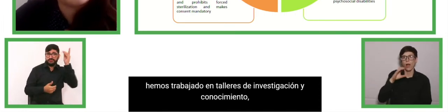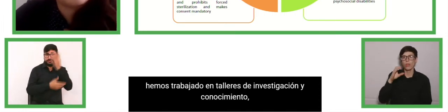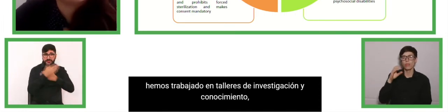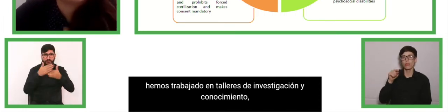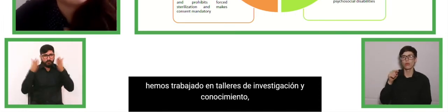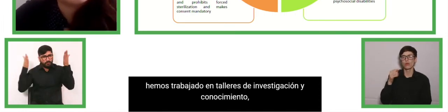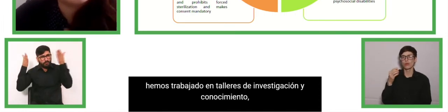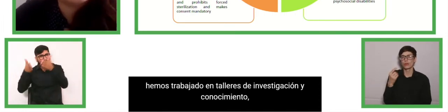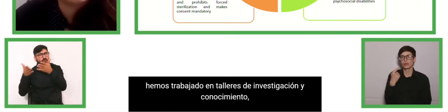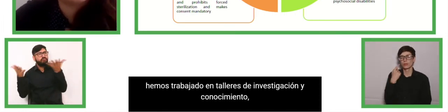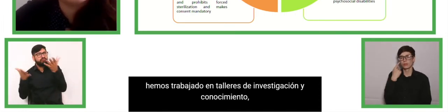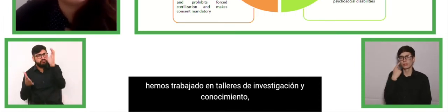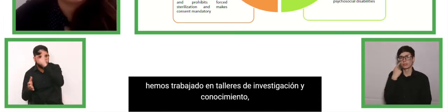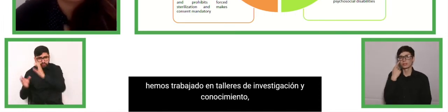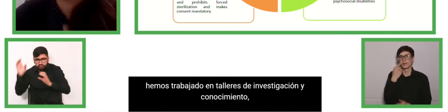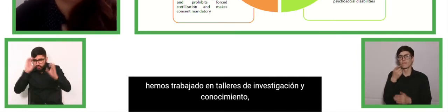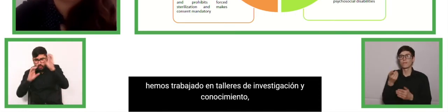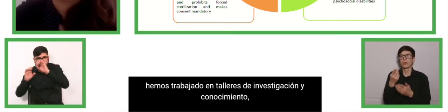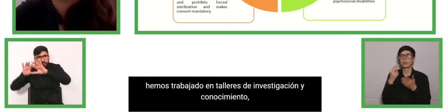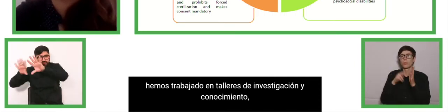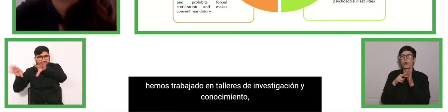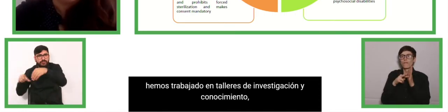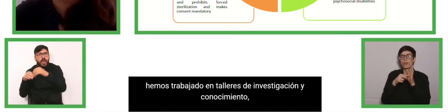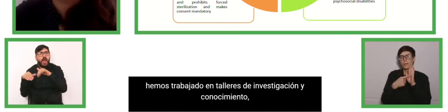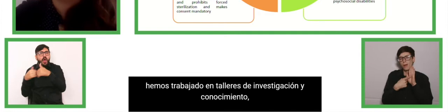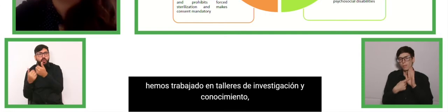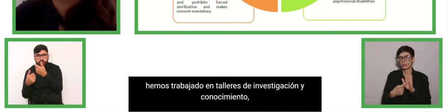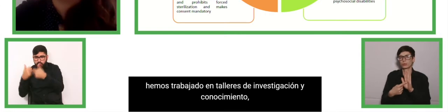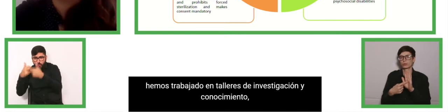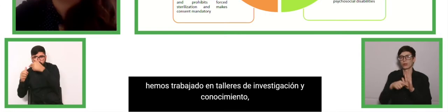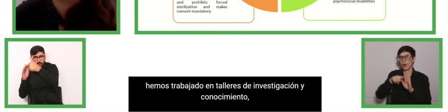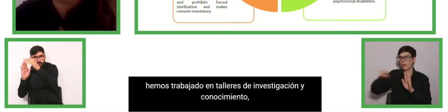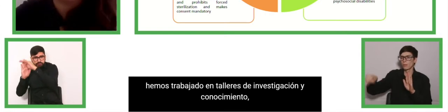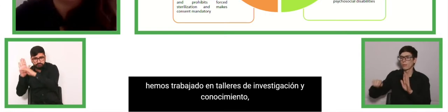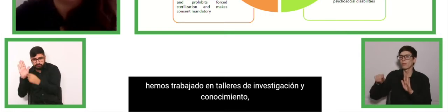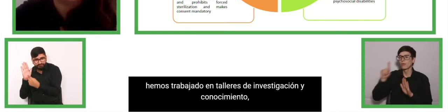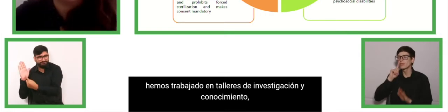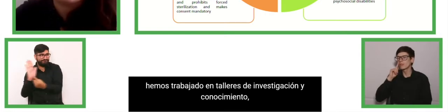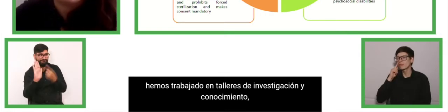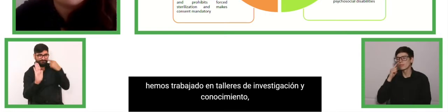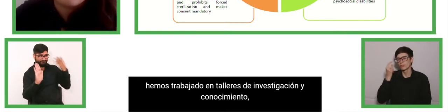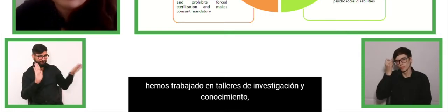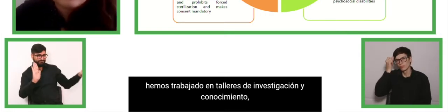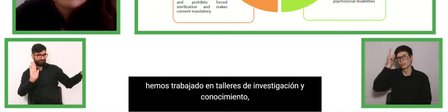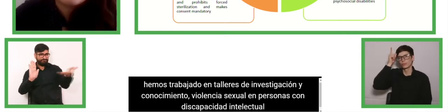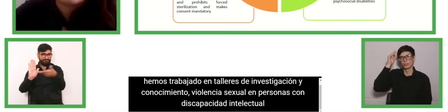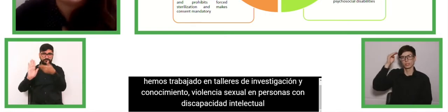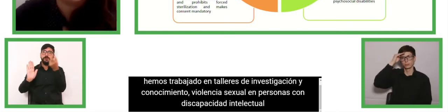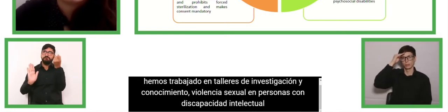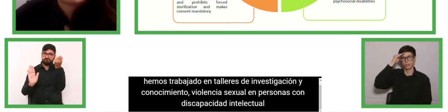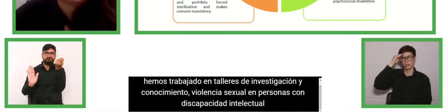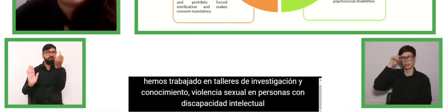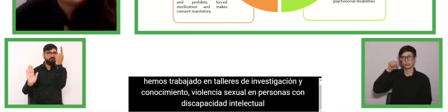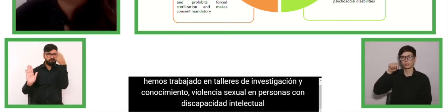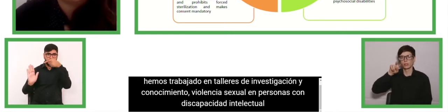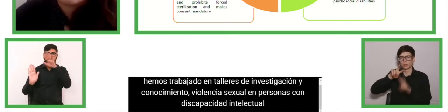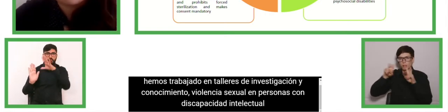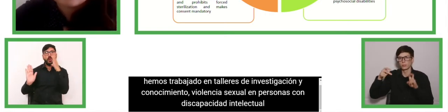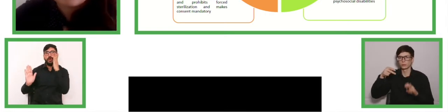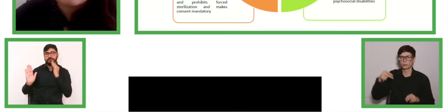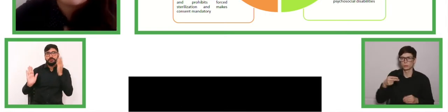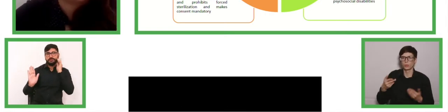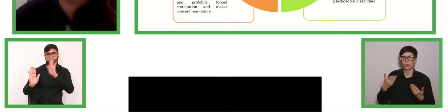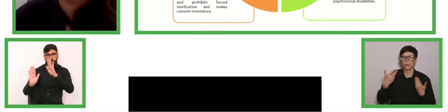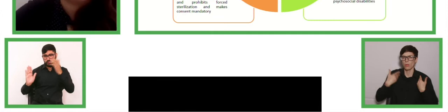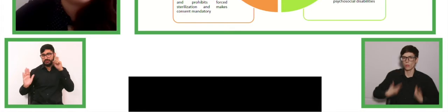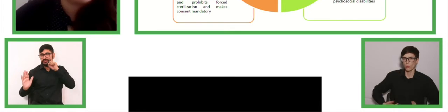into account precisely the experiences of sexuality that young people with disabilities live, taking into account their life